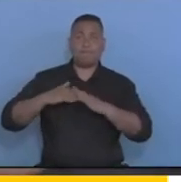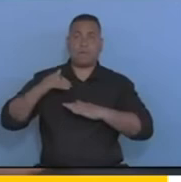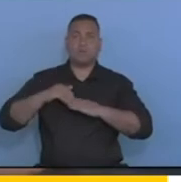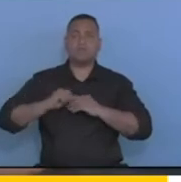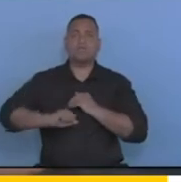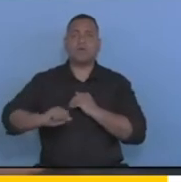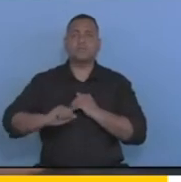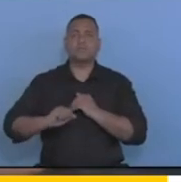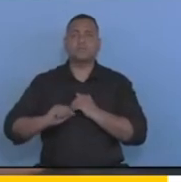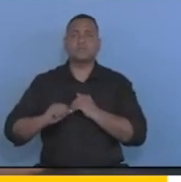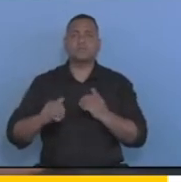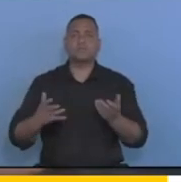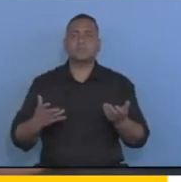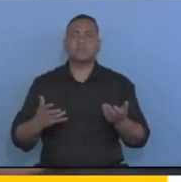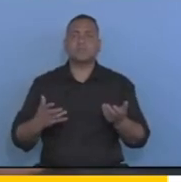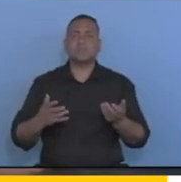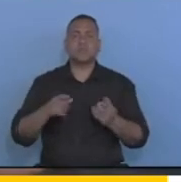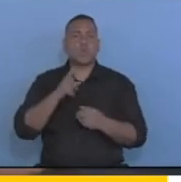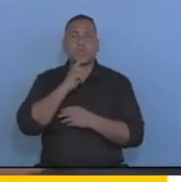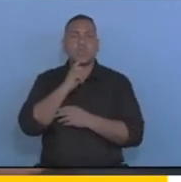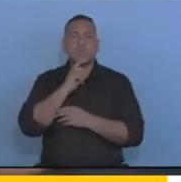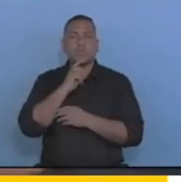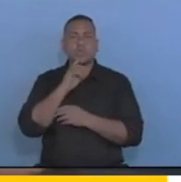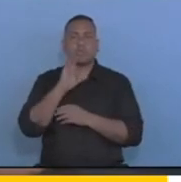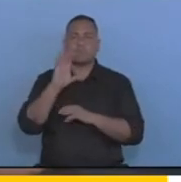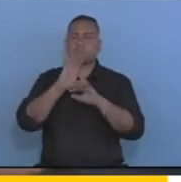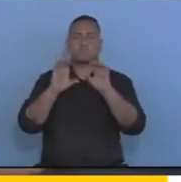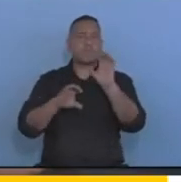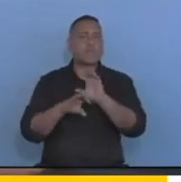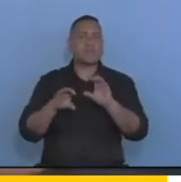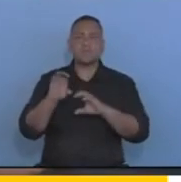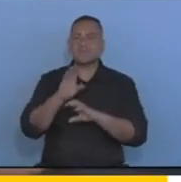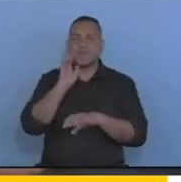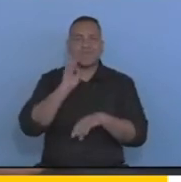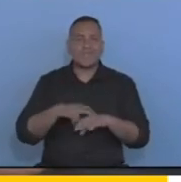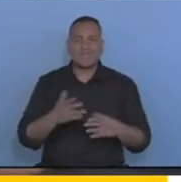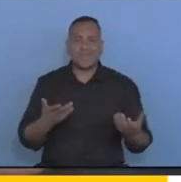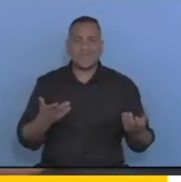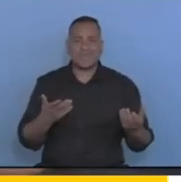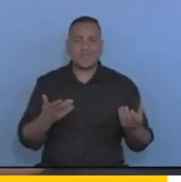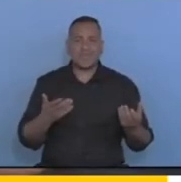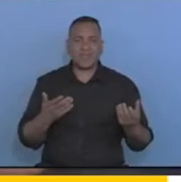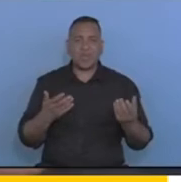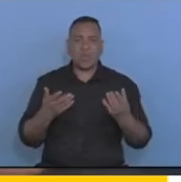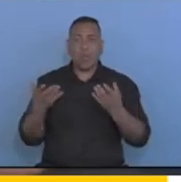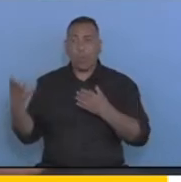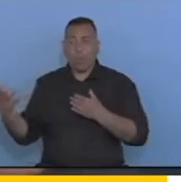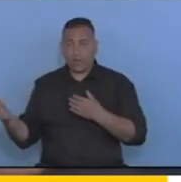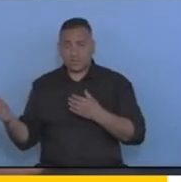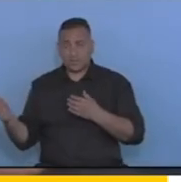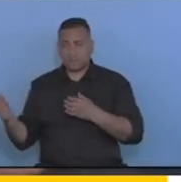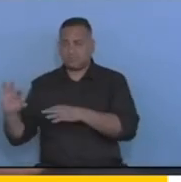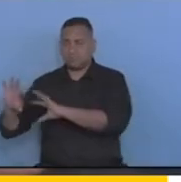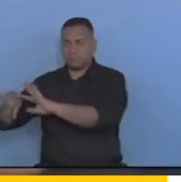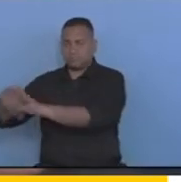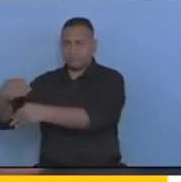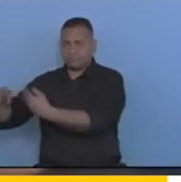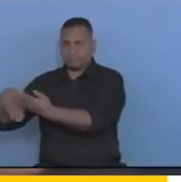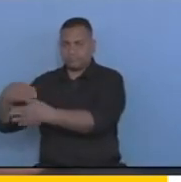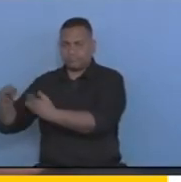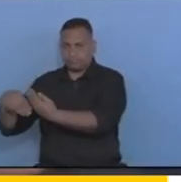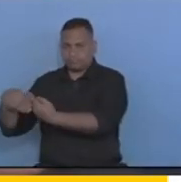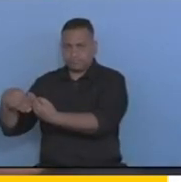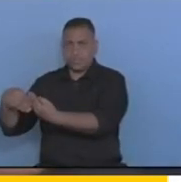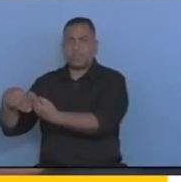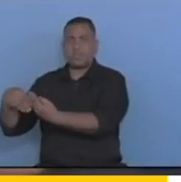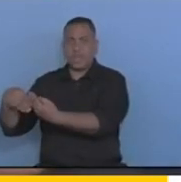don't use the bricks anymore. They will cast something. So in order to cast, you will have to need, if we think